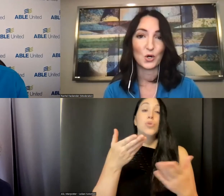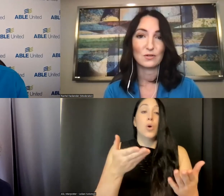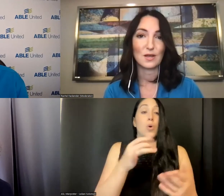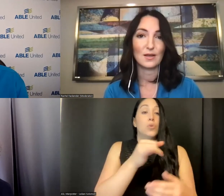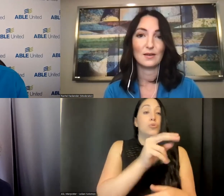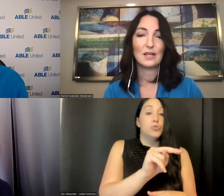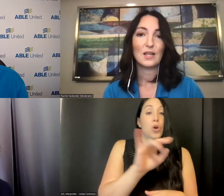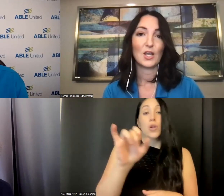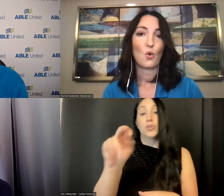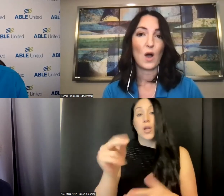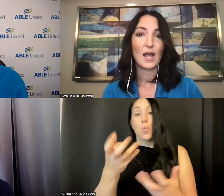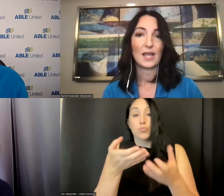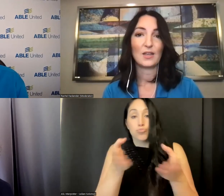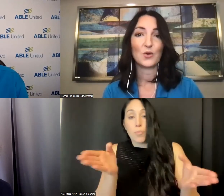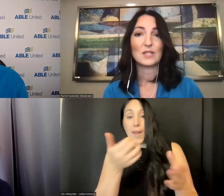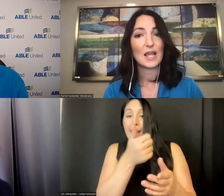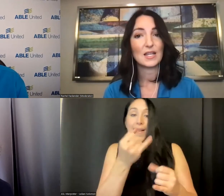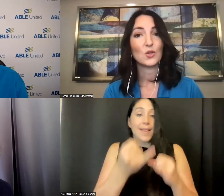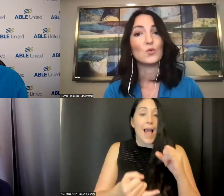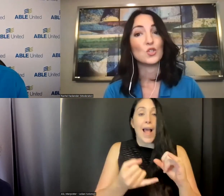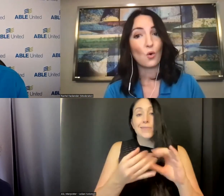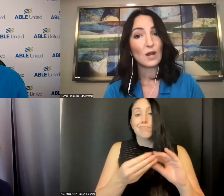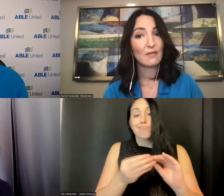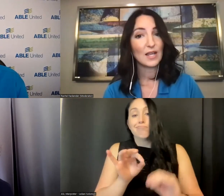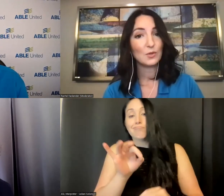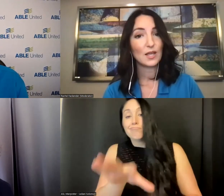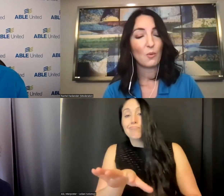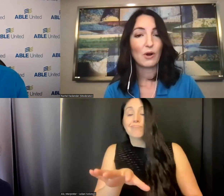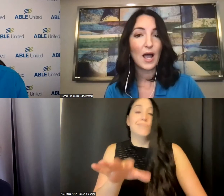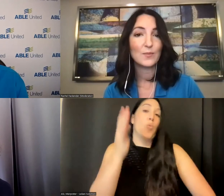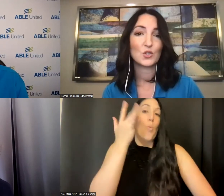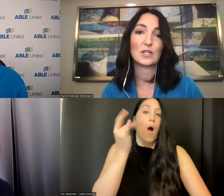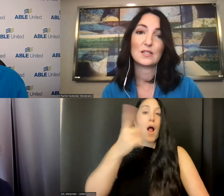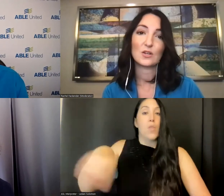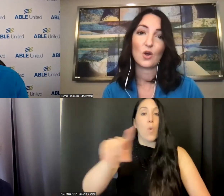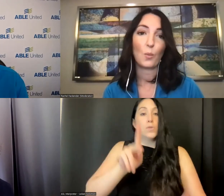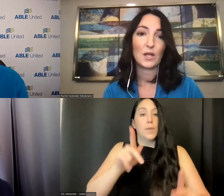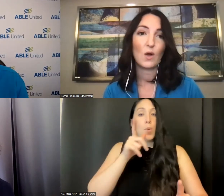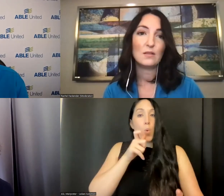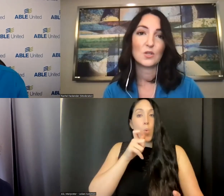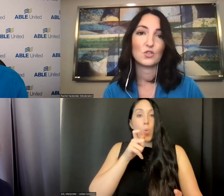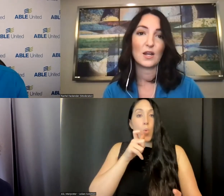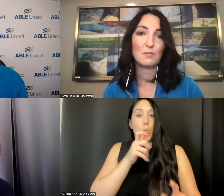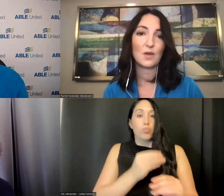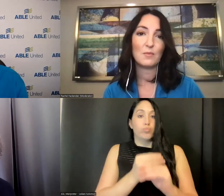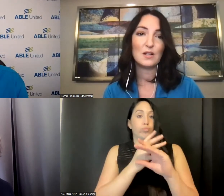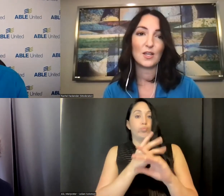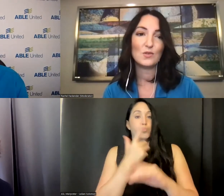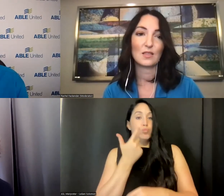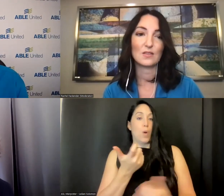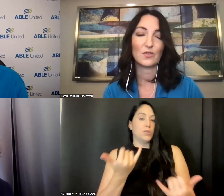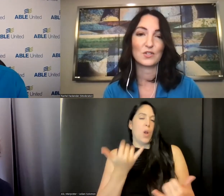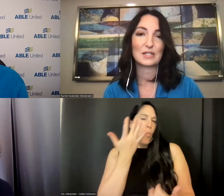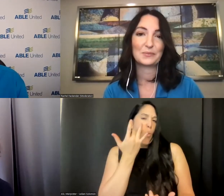last words on why those attending who don't have an ABLE account perhaps should consider opening one. So Jen, I'm going to